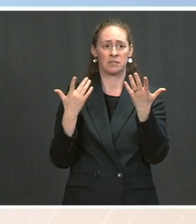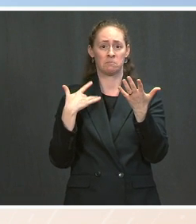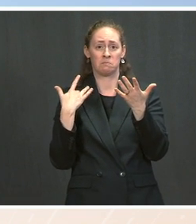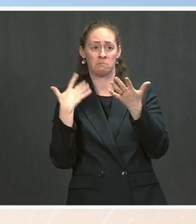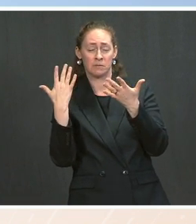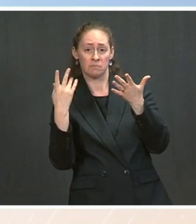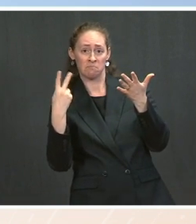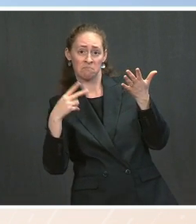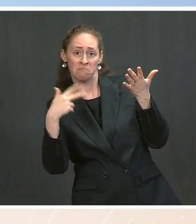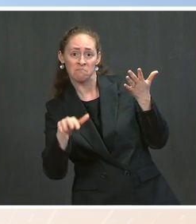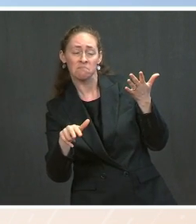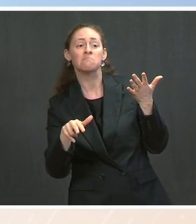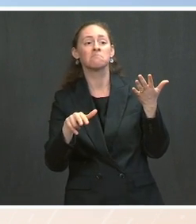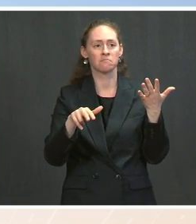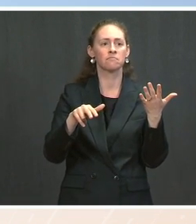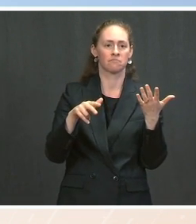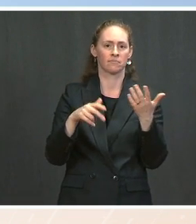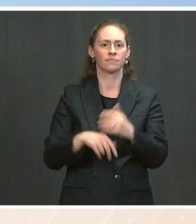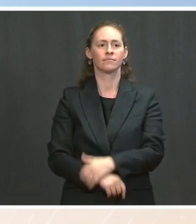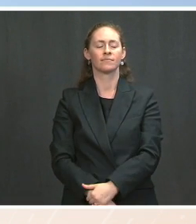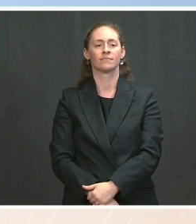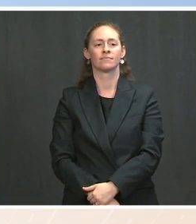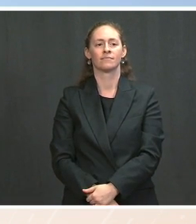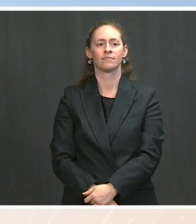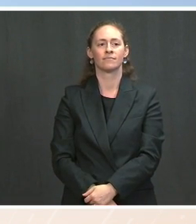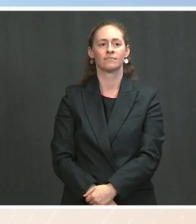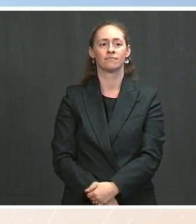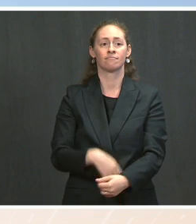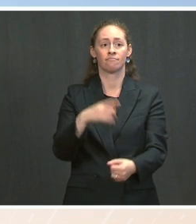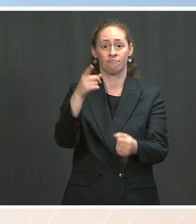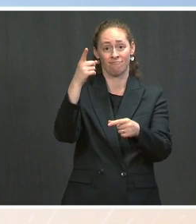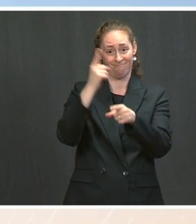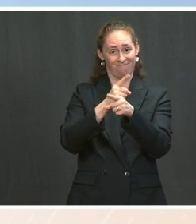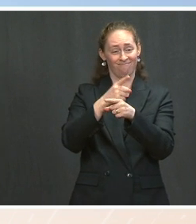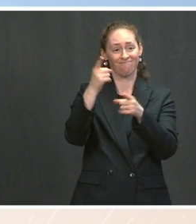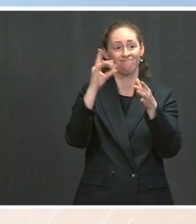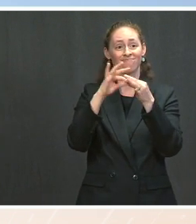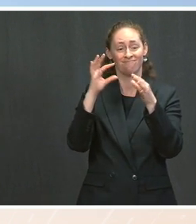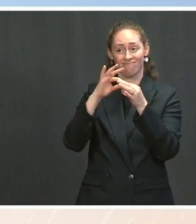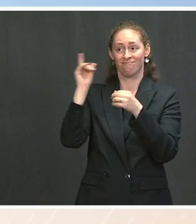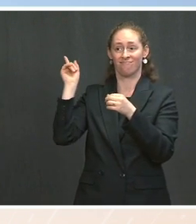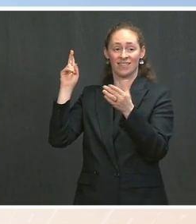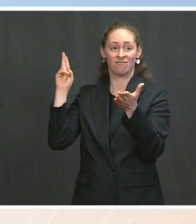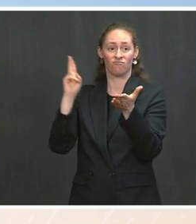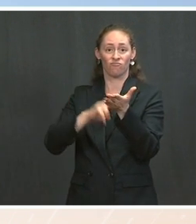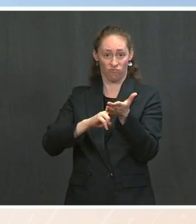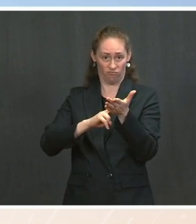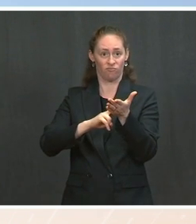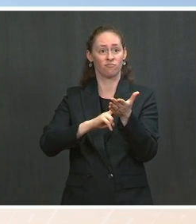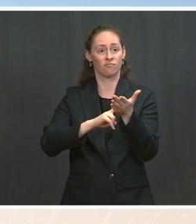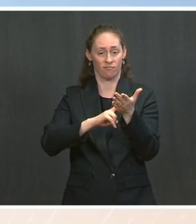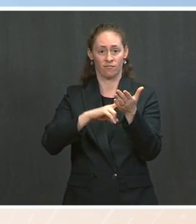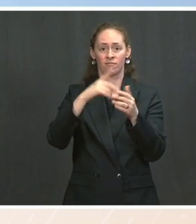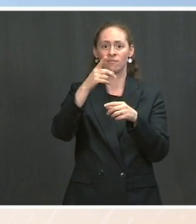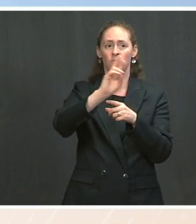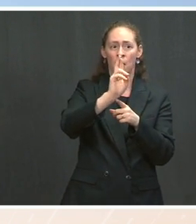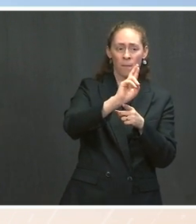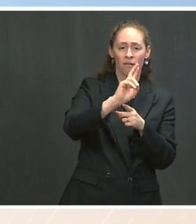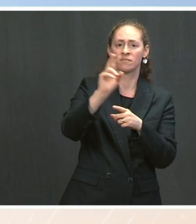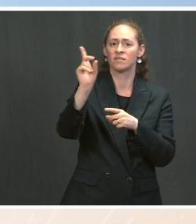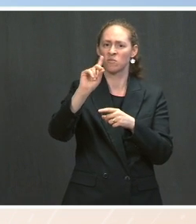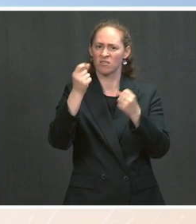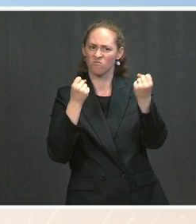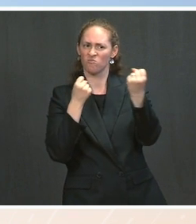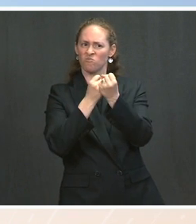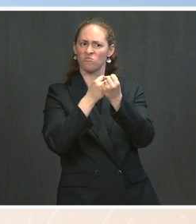and an update. As you noted, he signed into law a bipartisan bill, the COVID hate crimes bill legislation yesterday. First big event here at